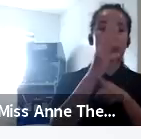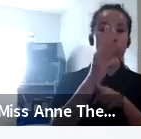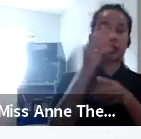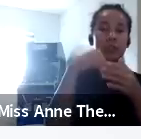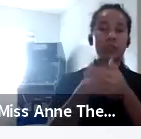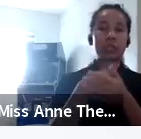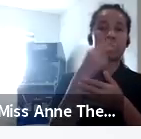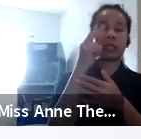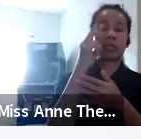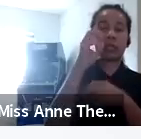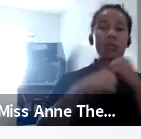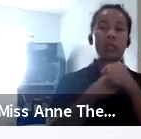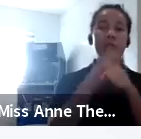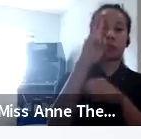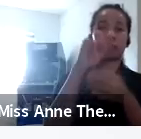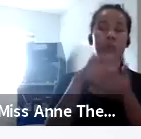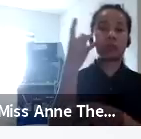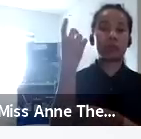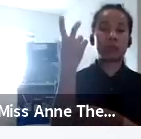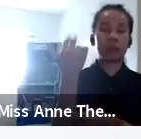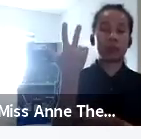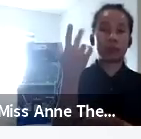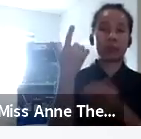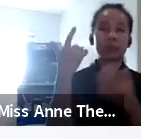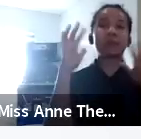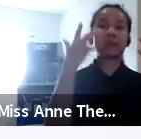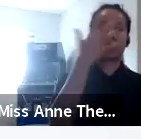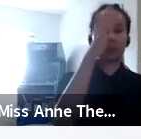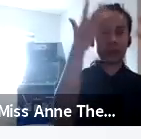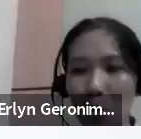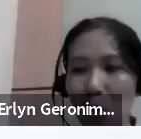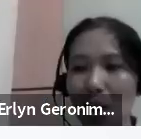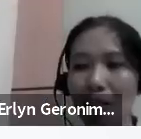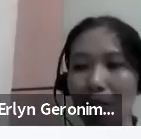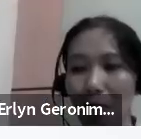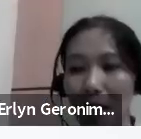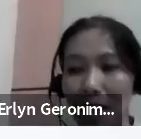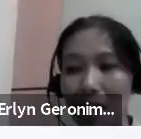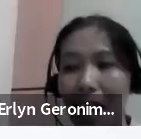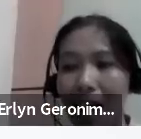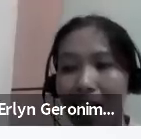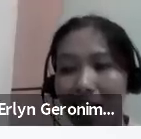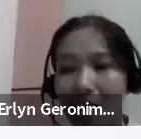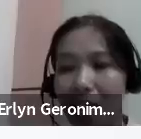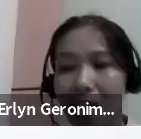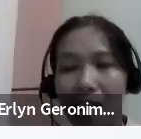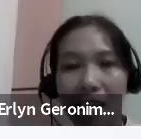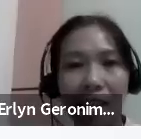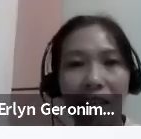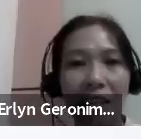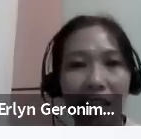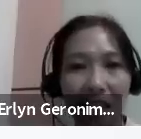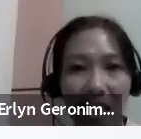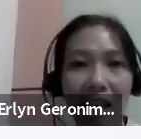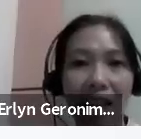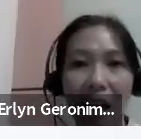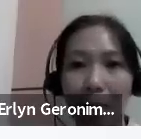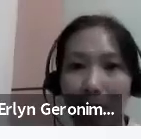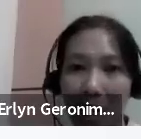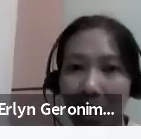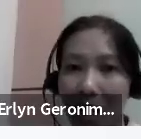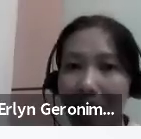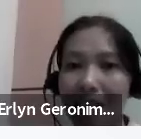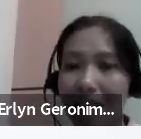year 2013. Let us join hands in welcoming Miss Eugen Ruflin Alice A.